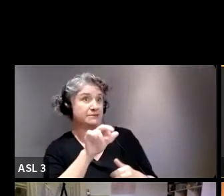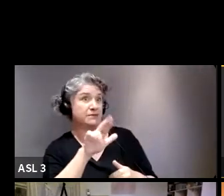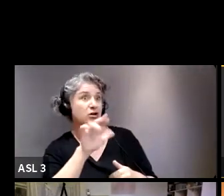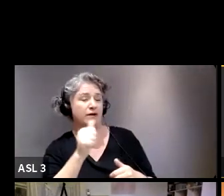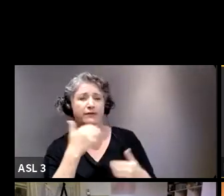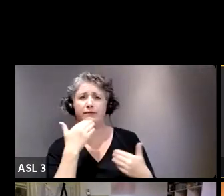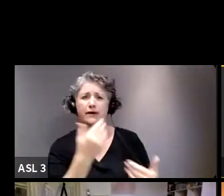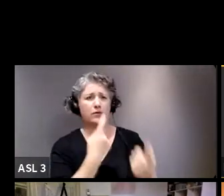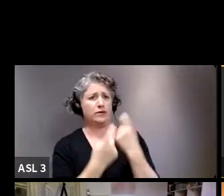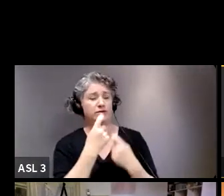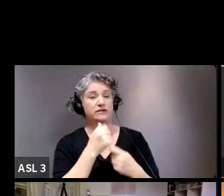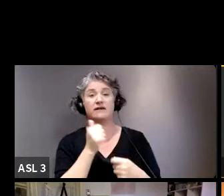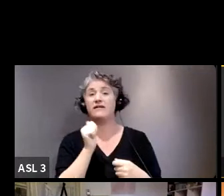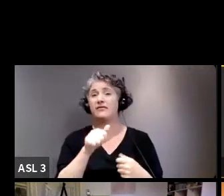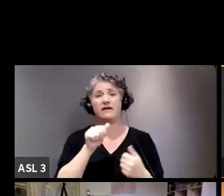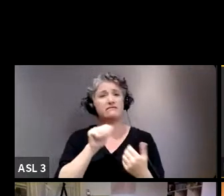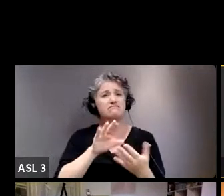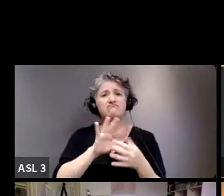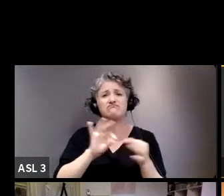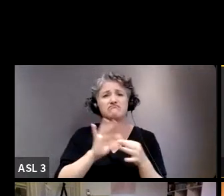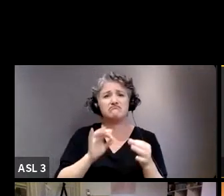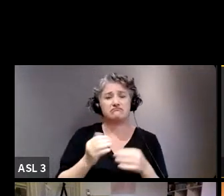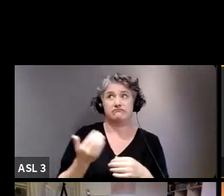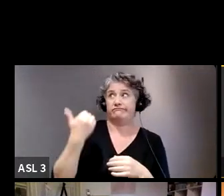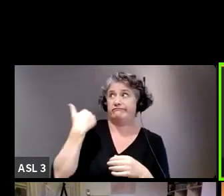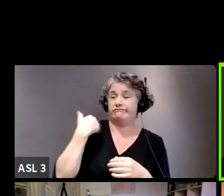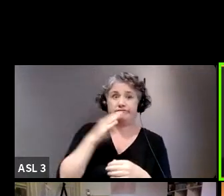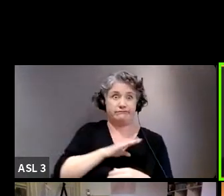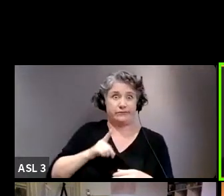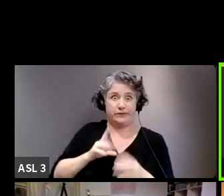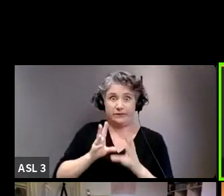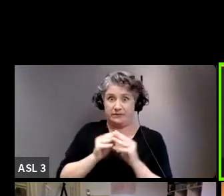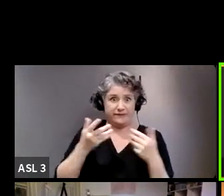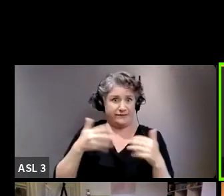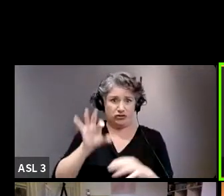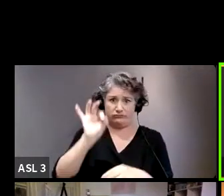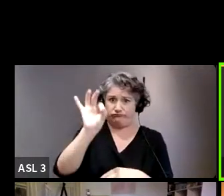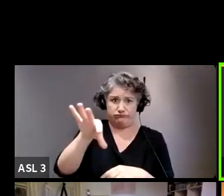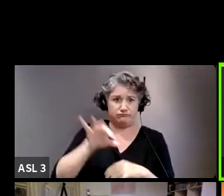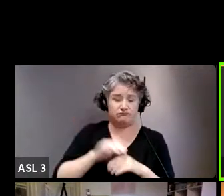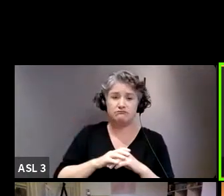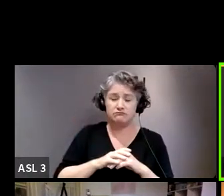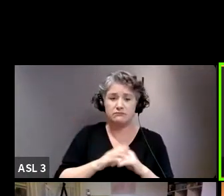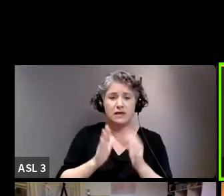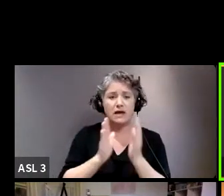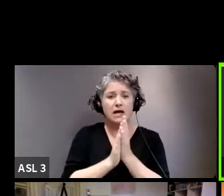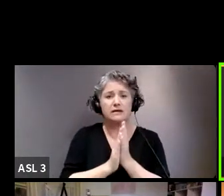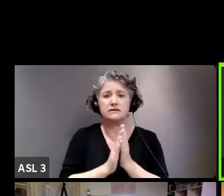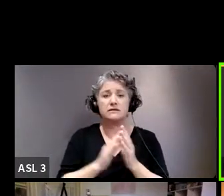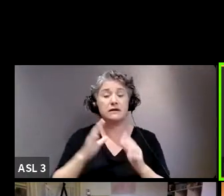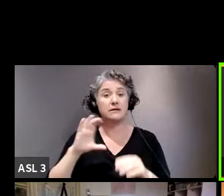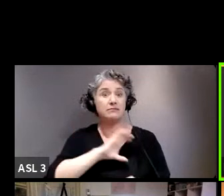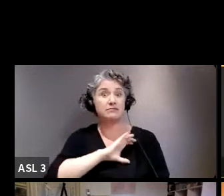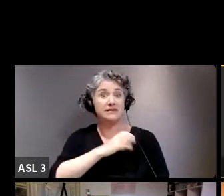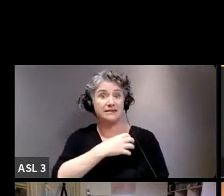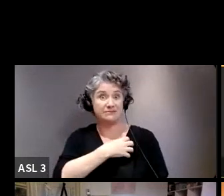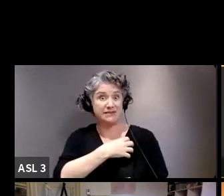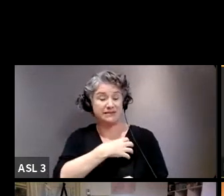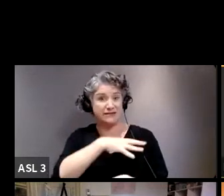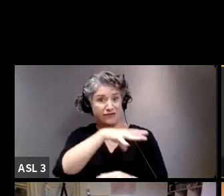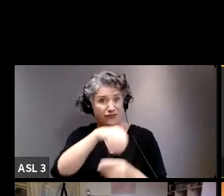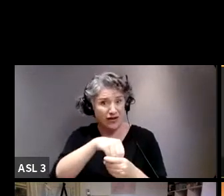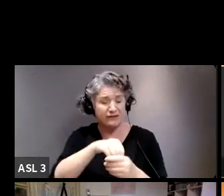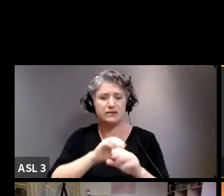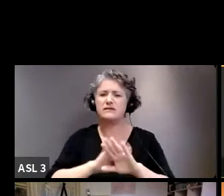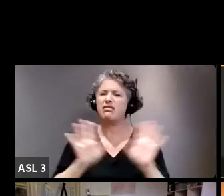addressed in um the last board meeting and what we're asking for is no police involvement nobody wants to